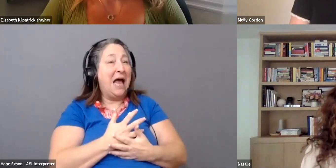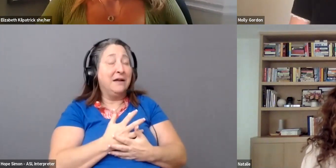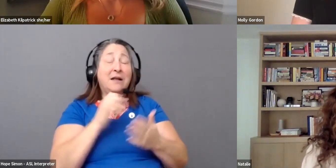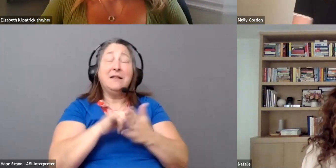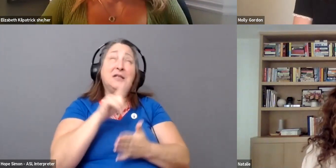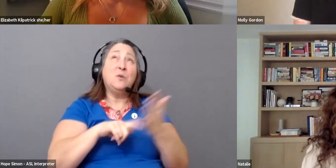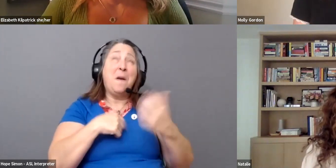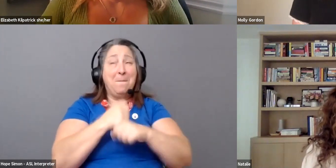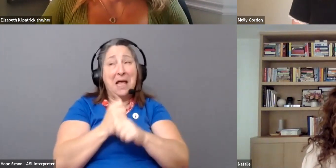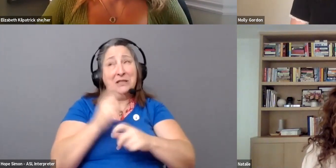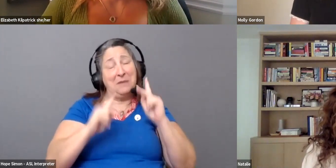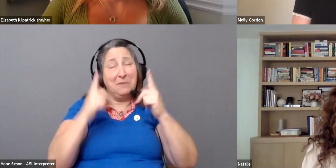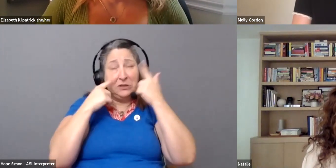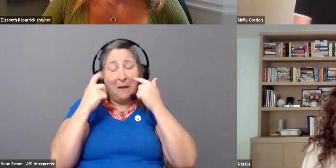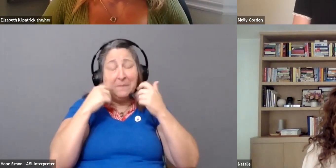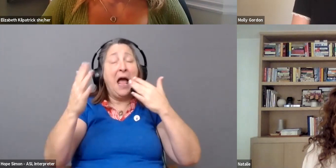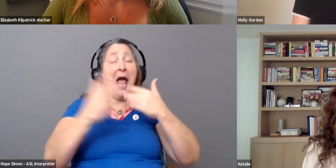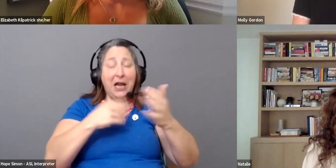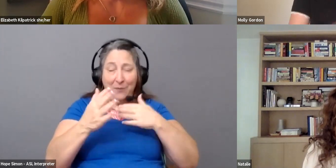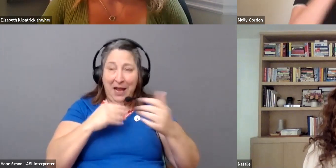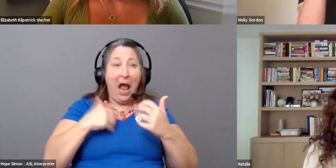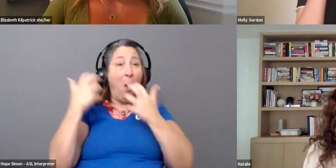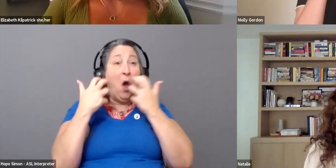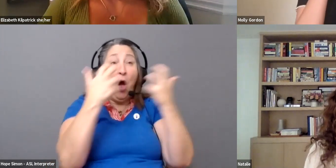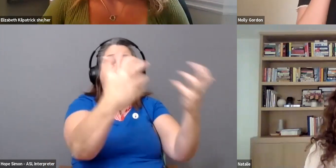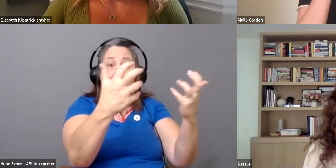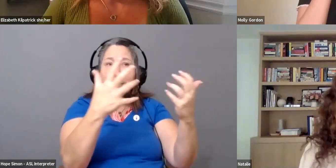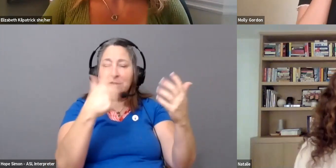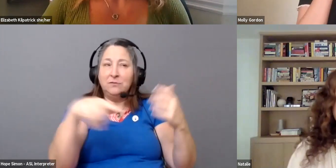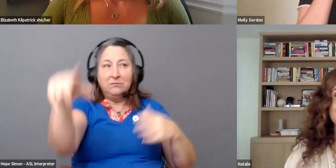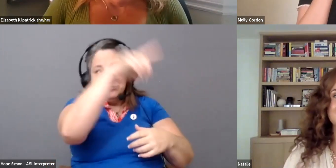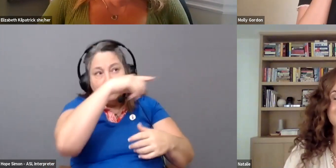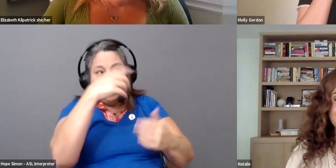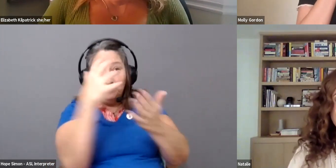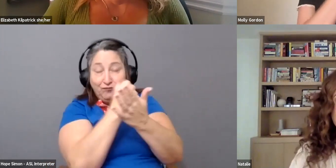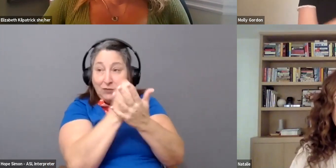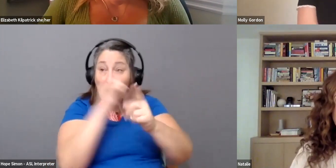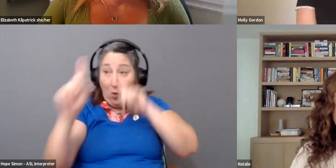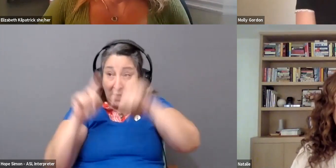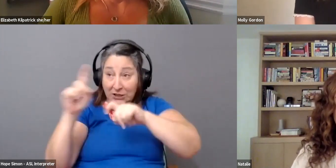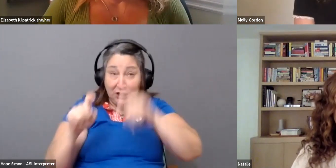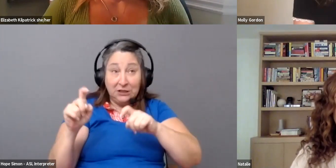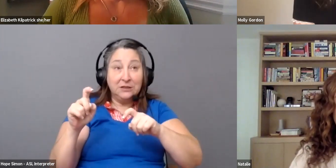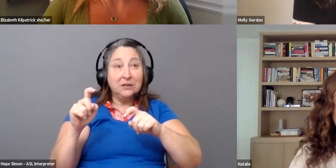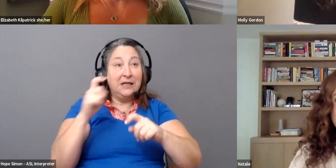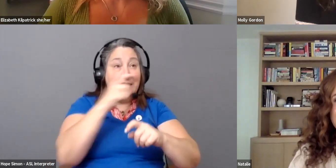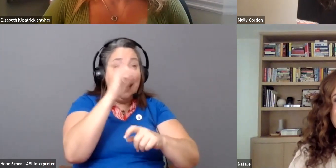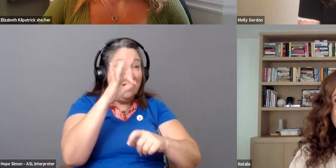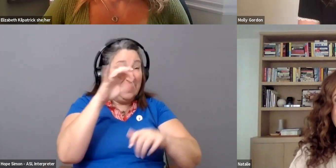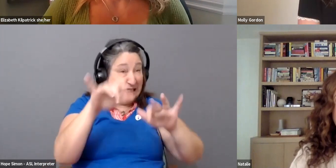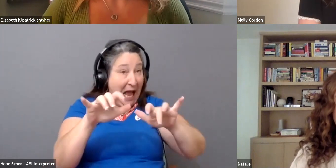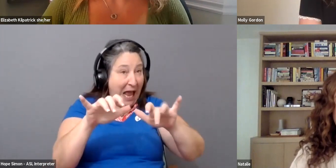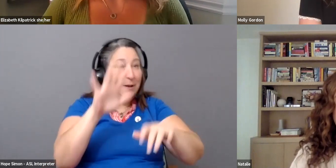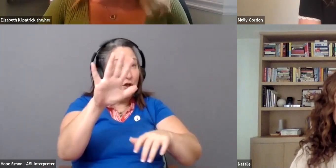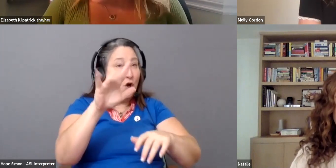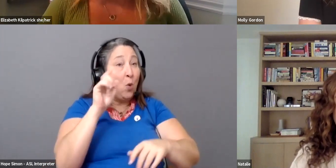So I wanted to give our audience a chance to ask a couple of questions if they have them in the Q&A box, because I really want to respect